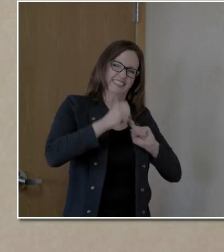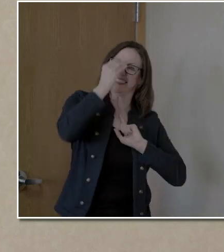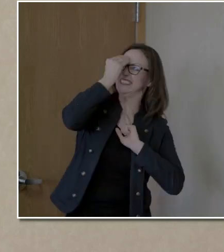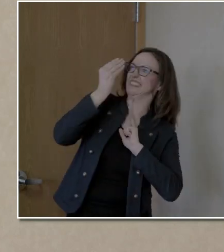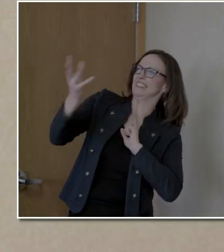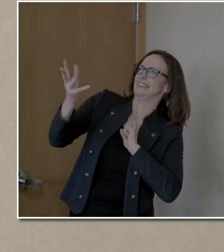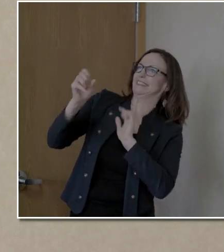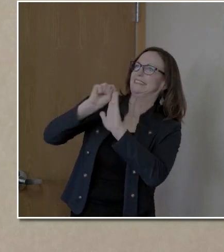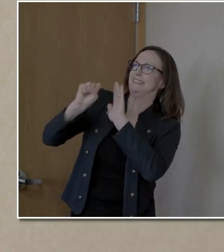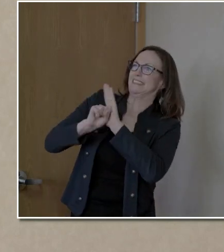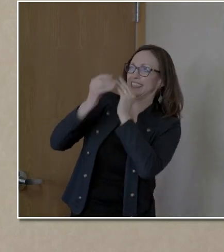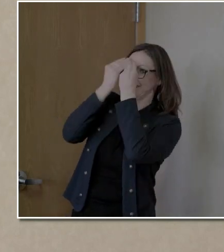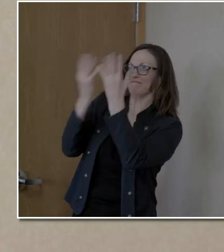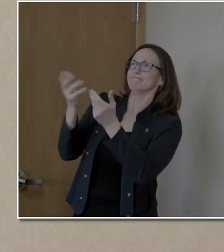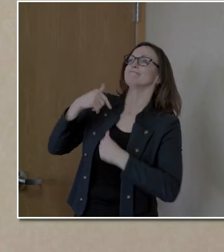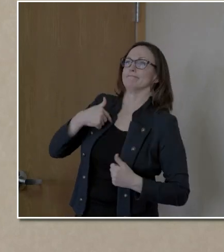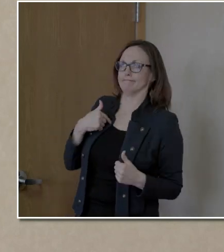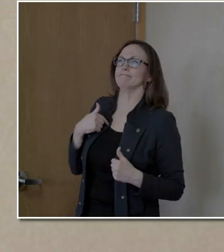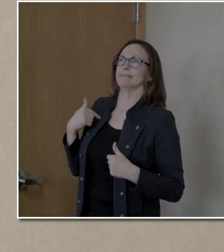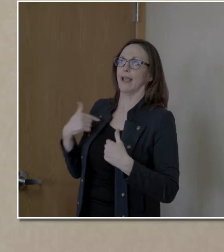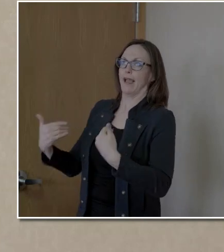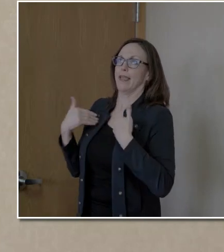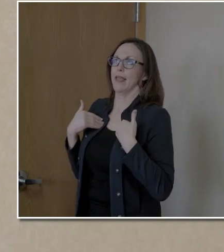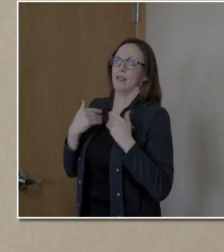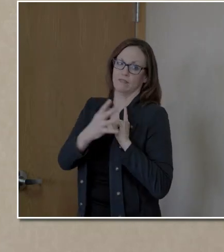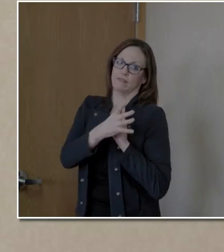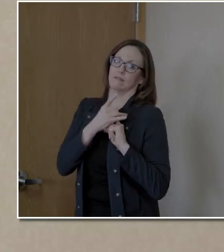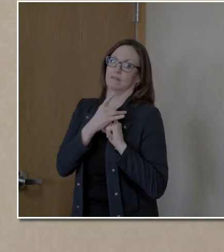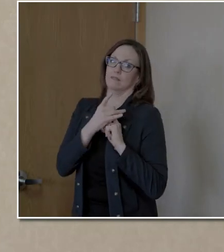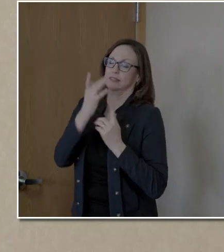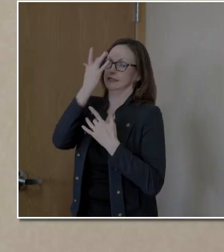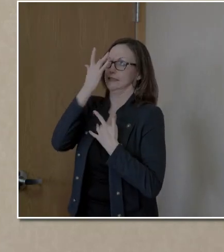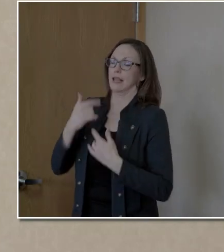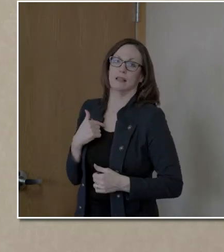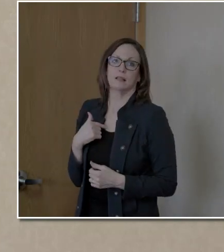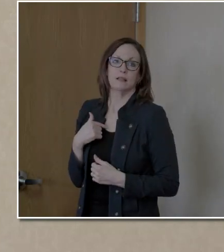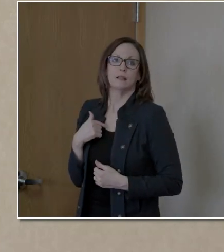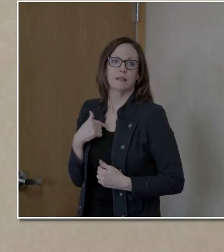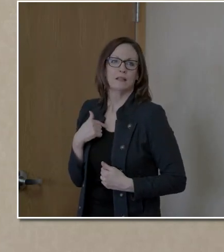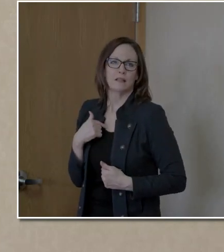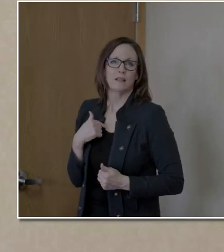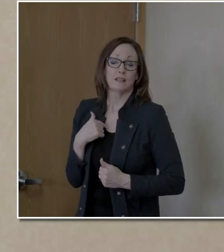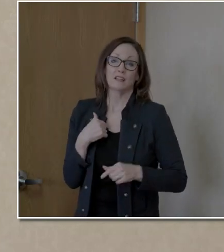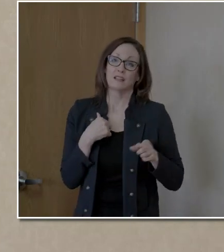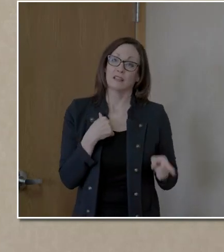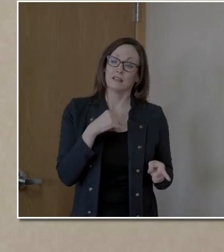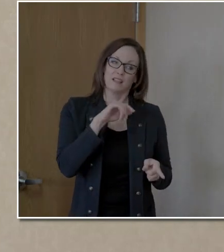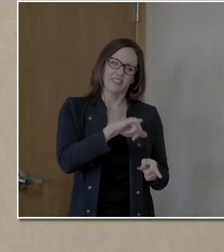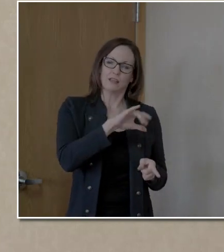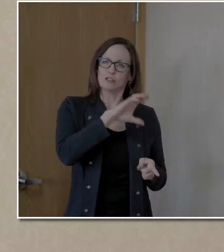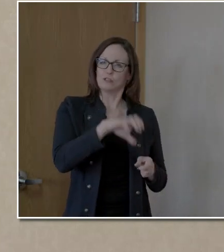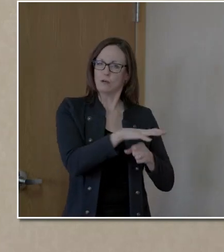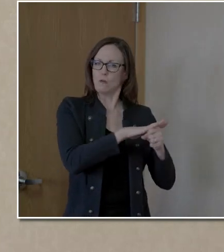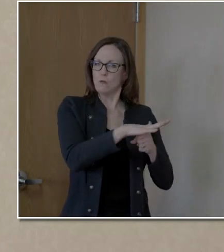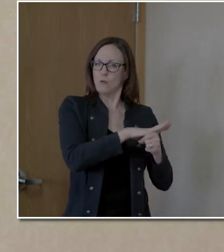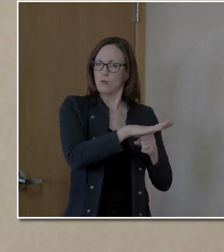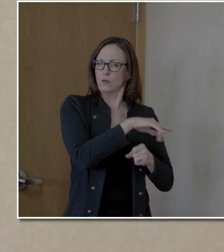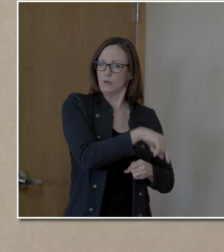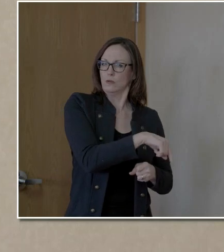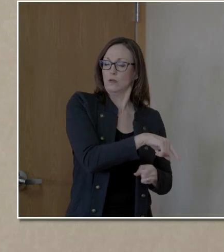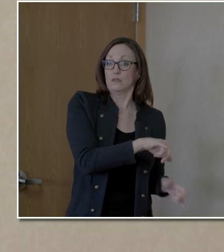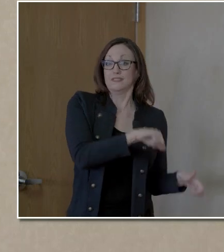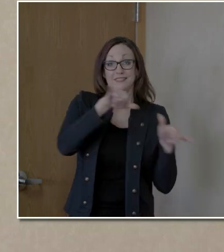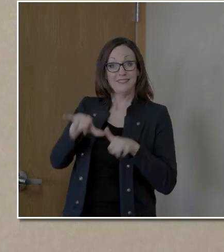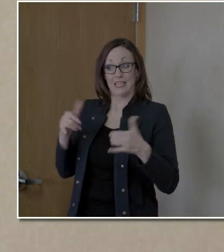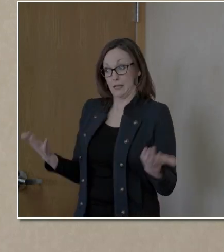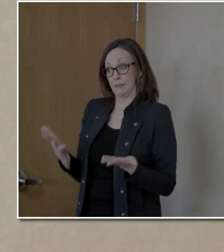would certainly, when positive cases are identified, we will let the municipal or county clerk know that there was